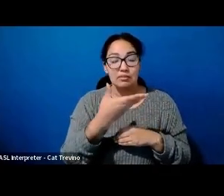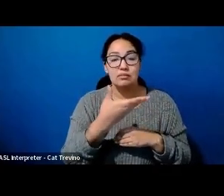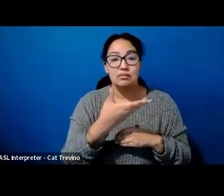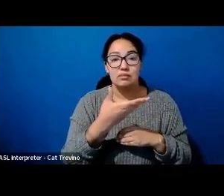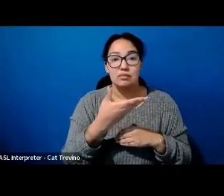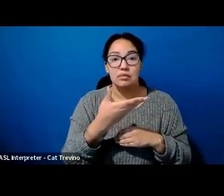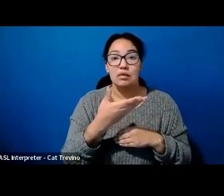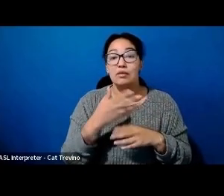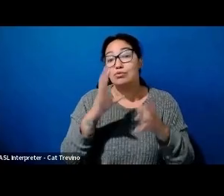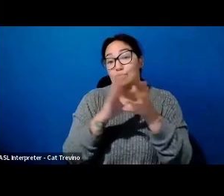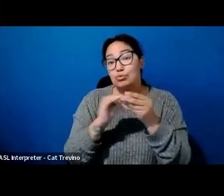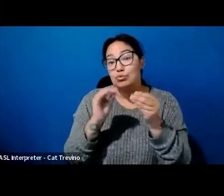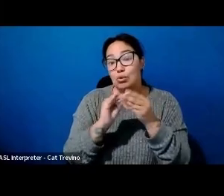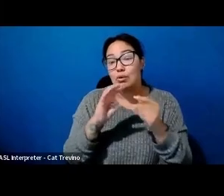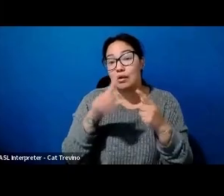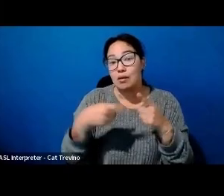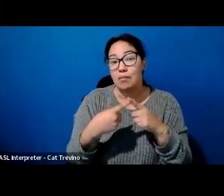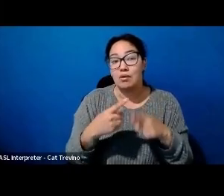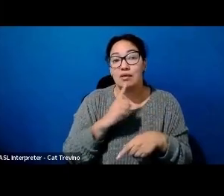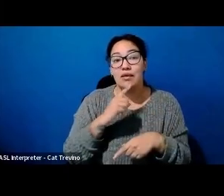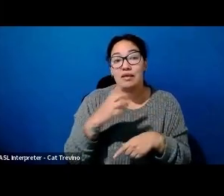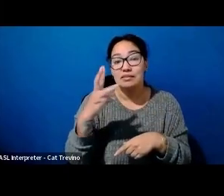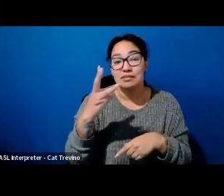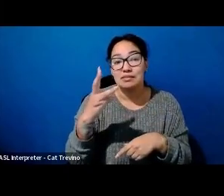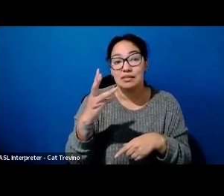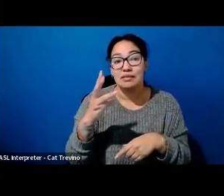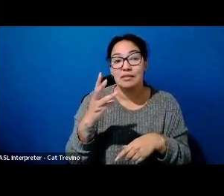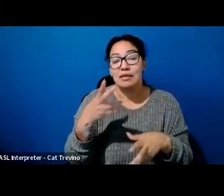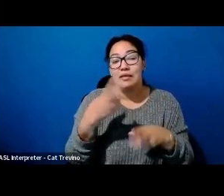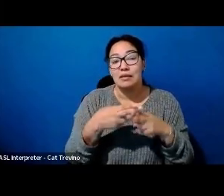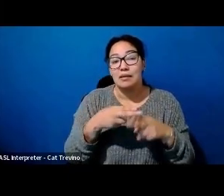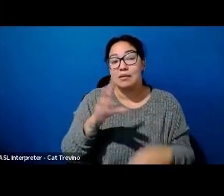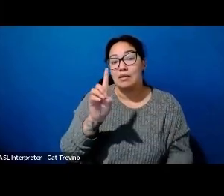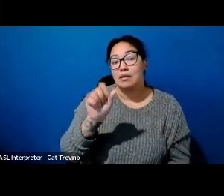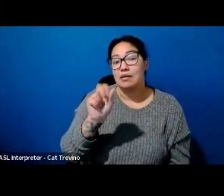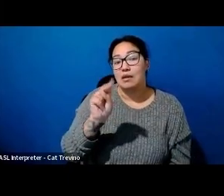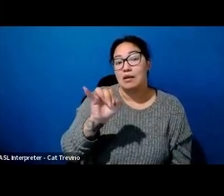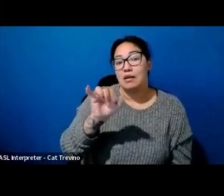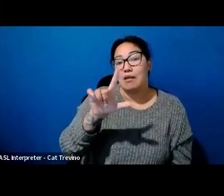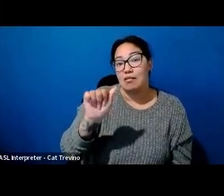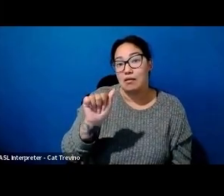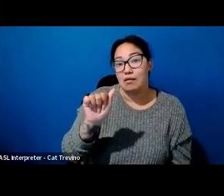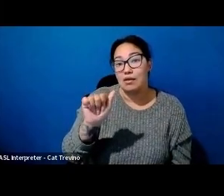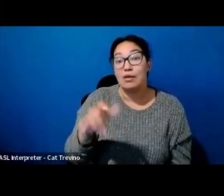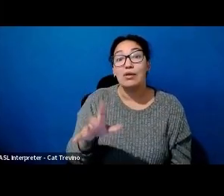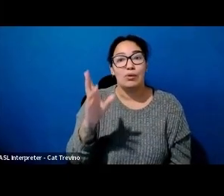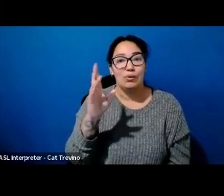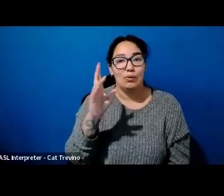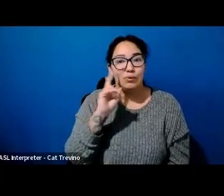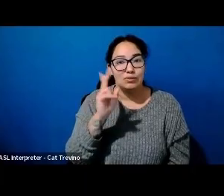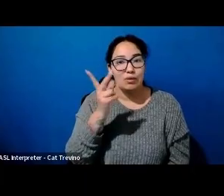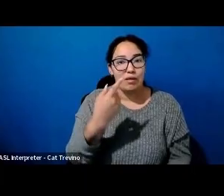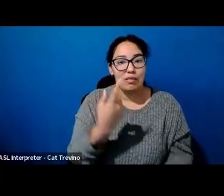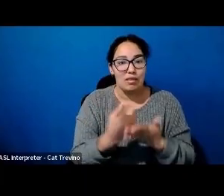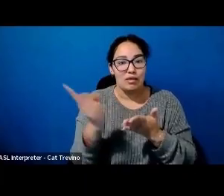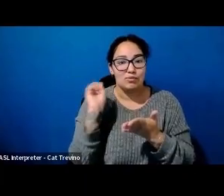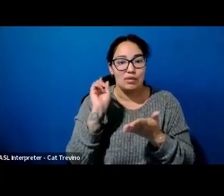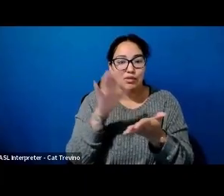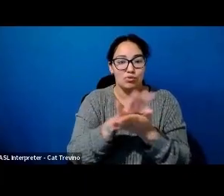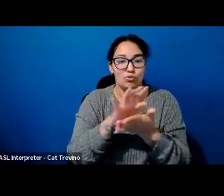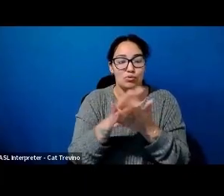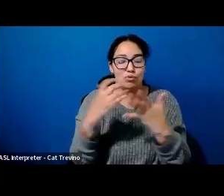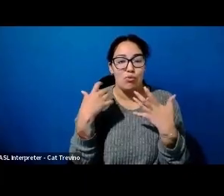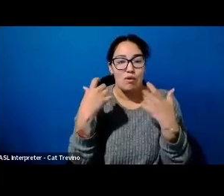a story about a 16-year-old named Daniela, who you saw last week at your school health center for concern